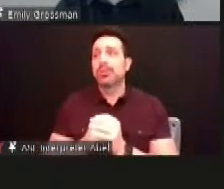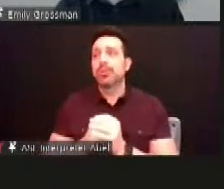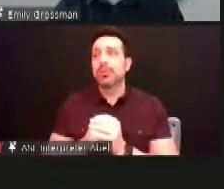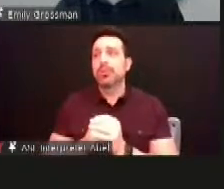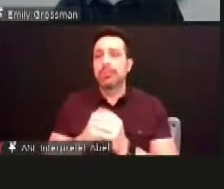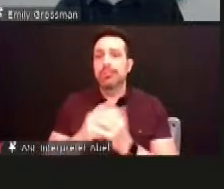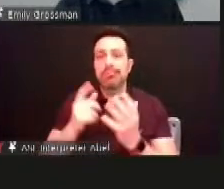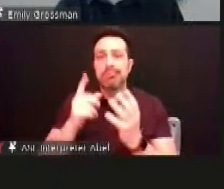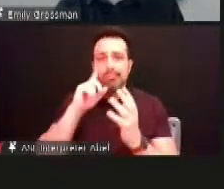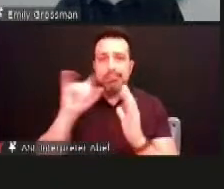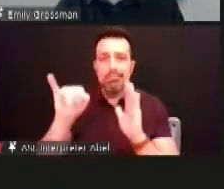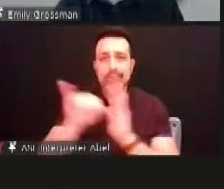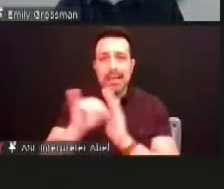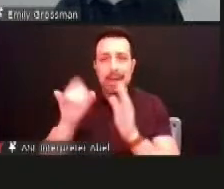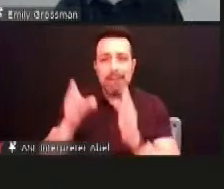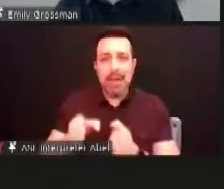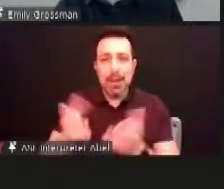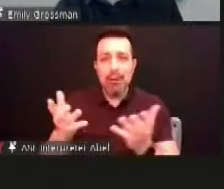identifier?